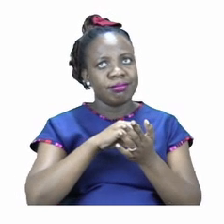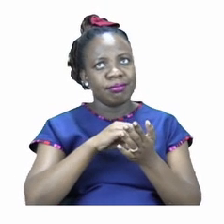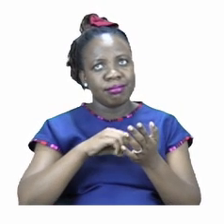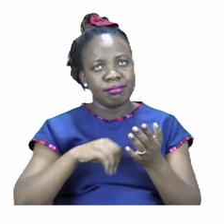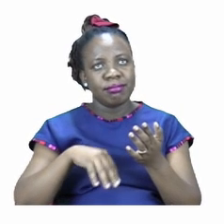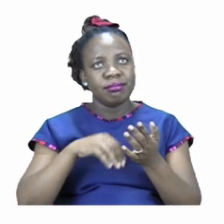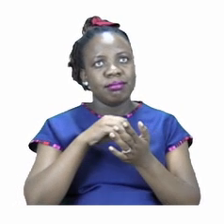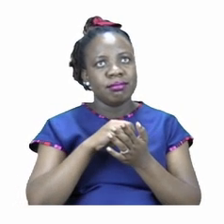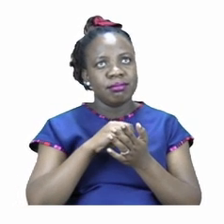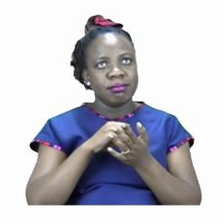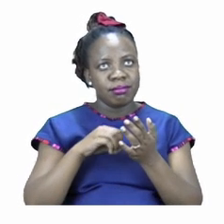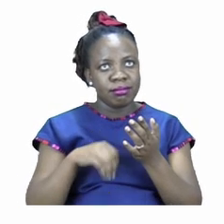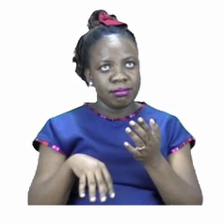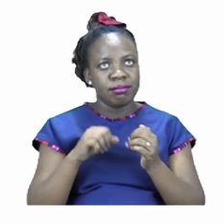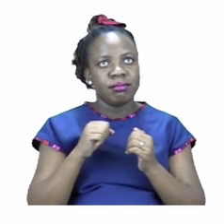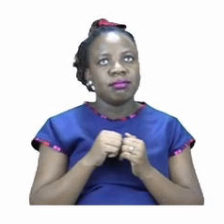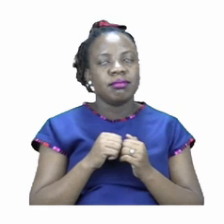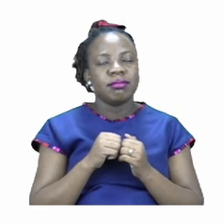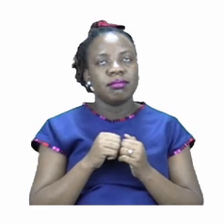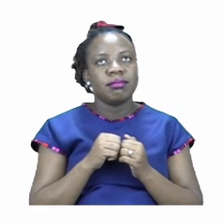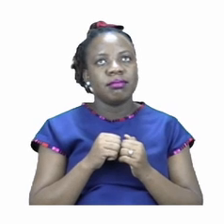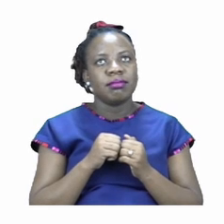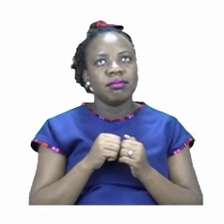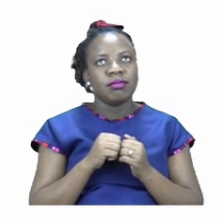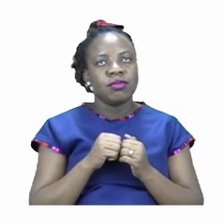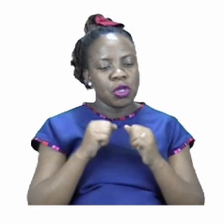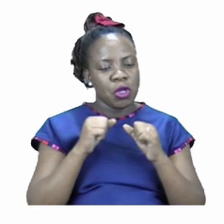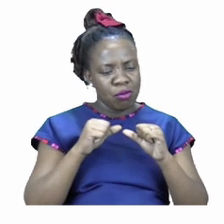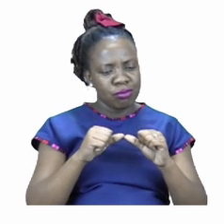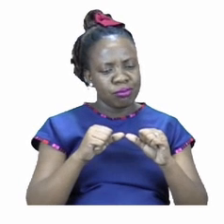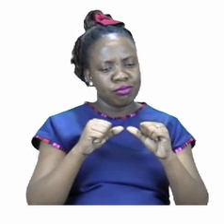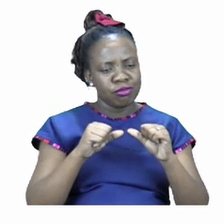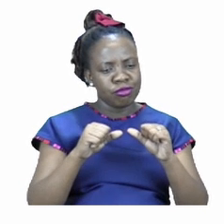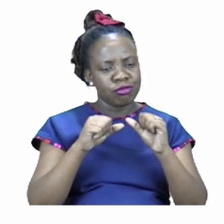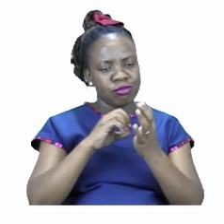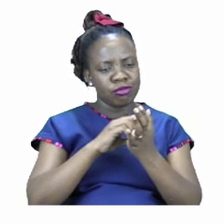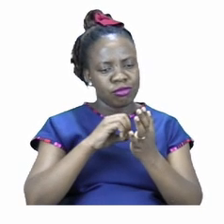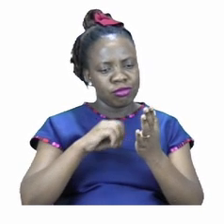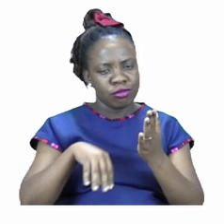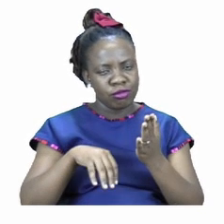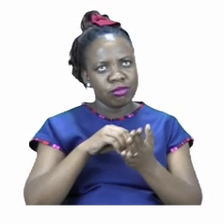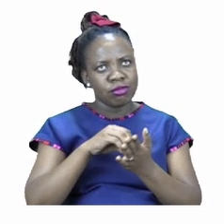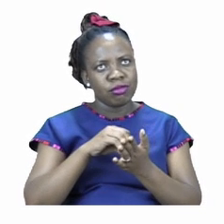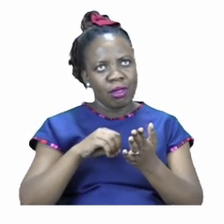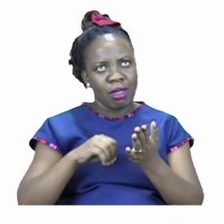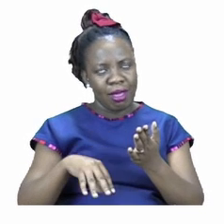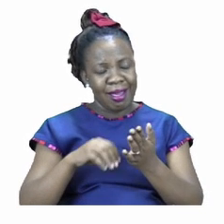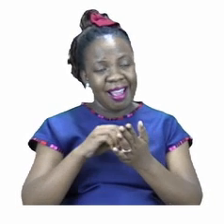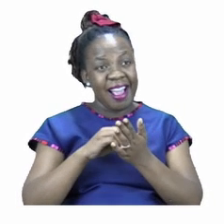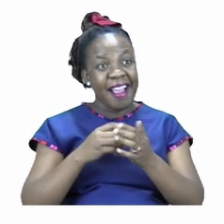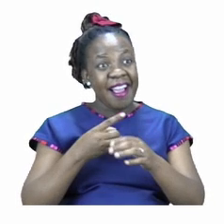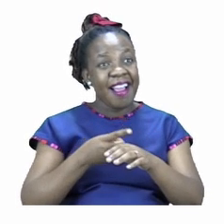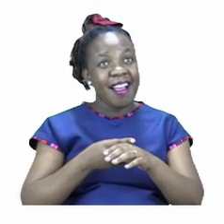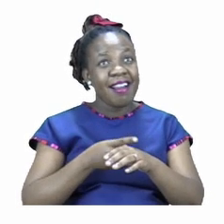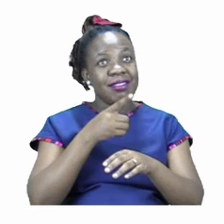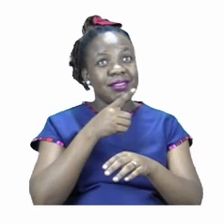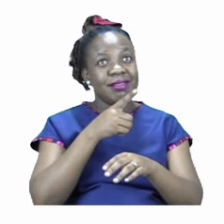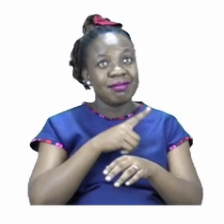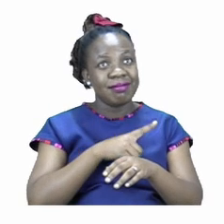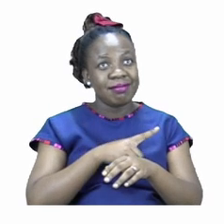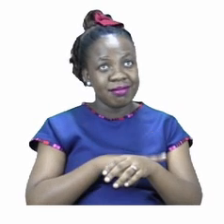our answer, we are going to have to continuously subtract until we get the last